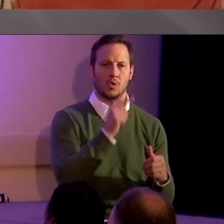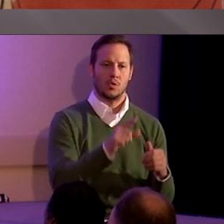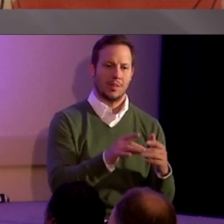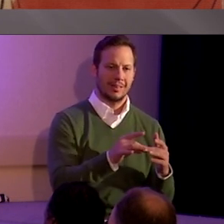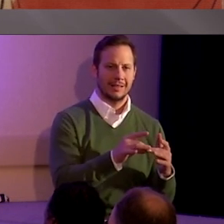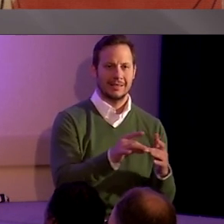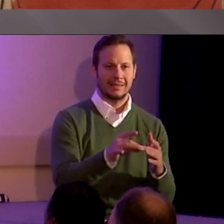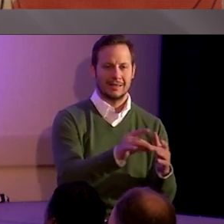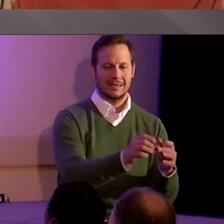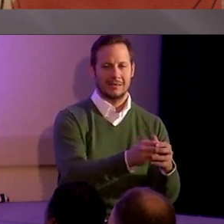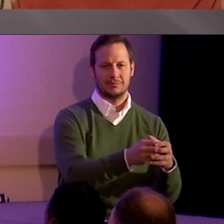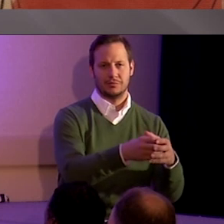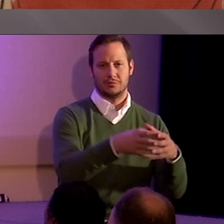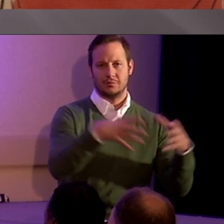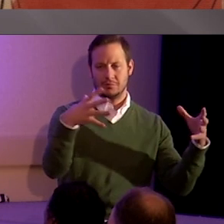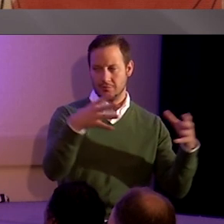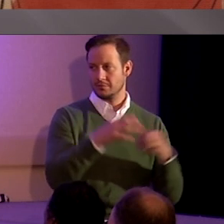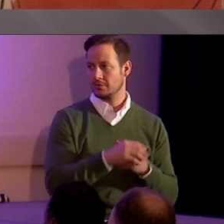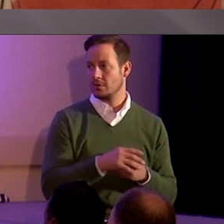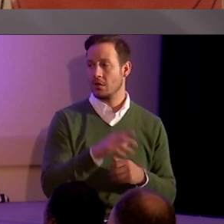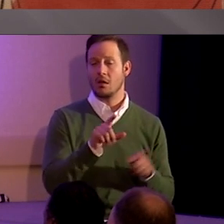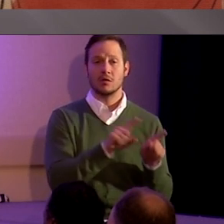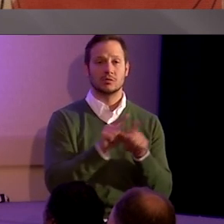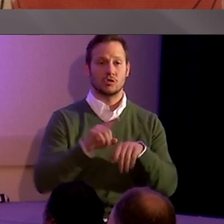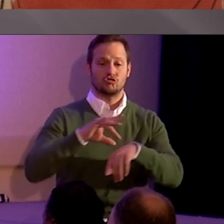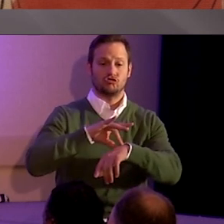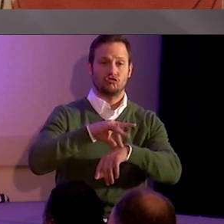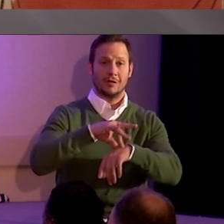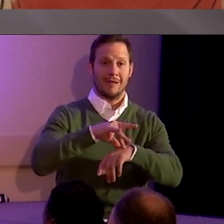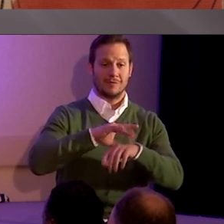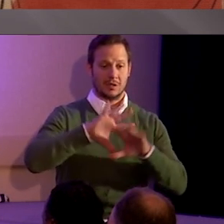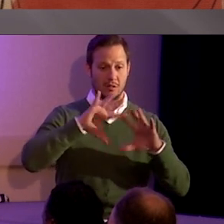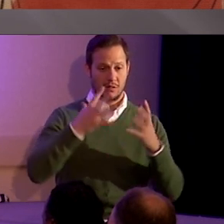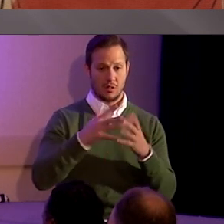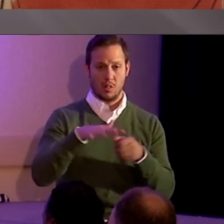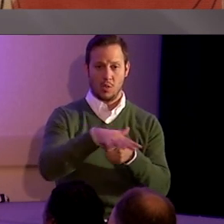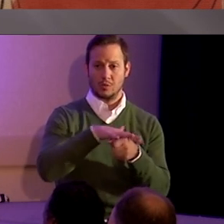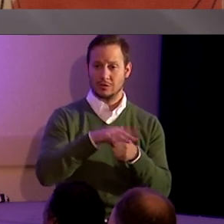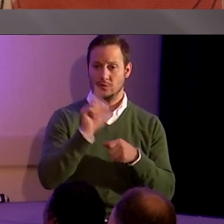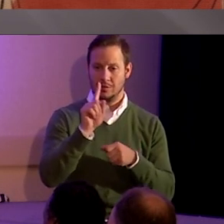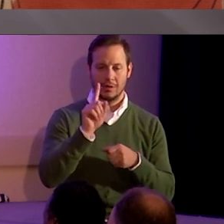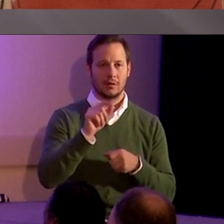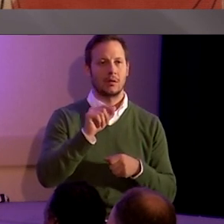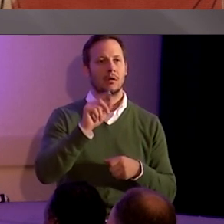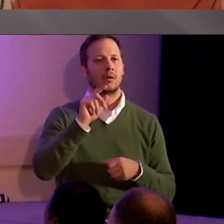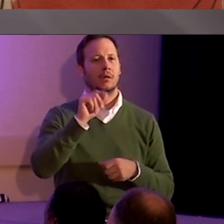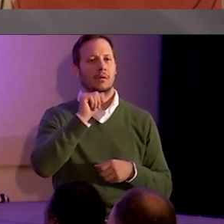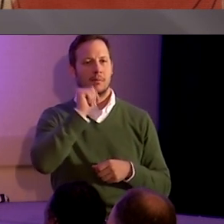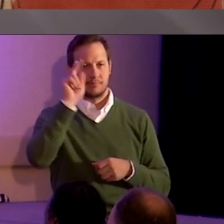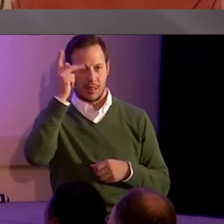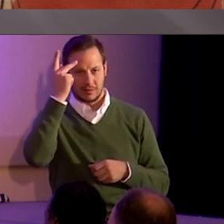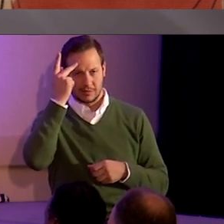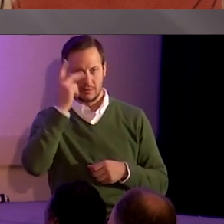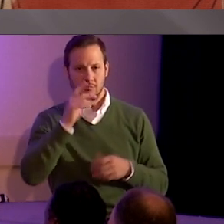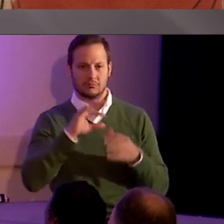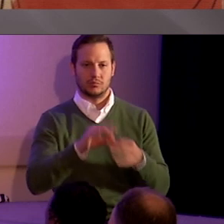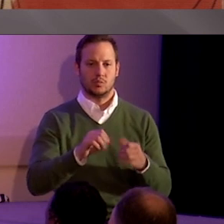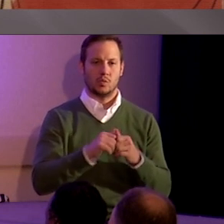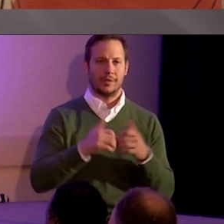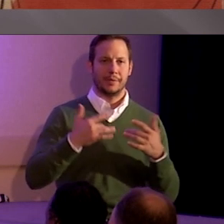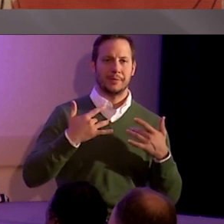way. Also, geographical location, not politics, is stressed when it comes to nude protests.